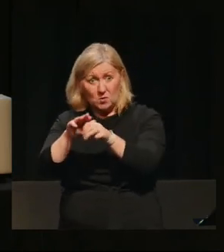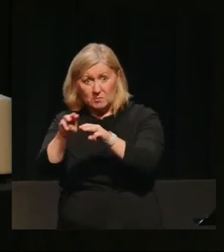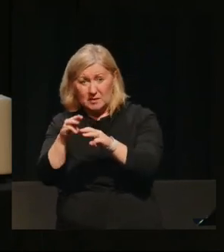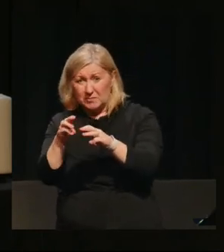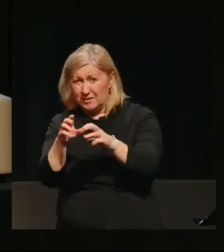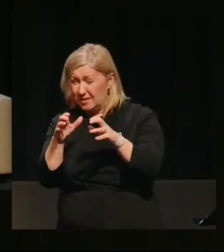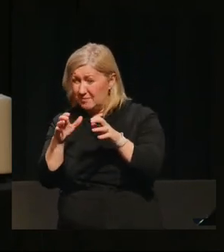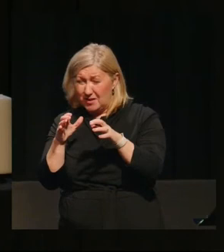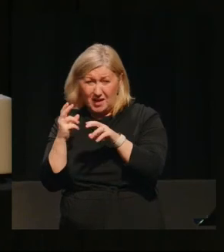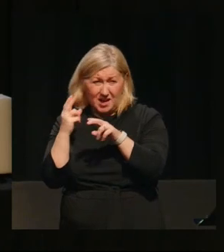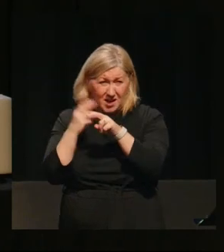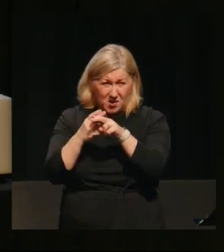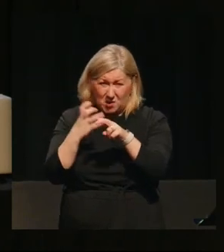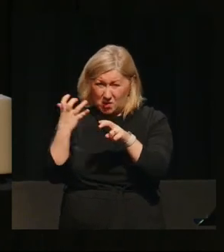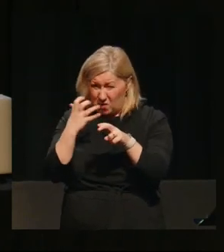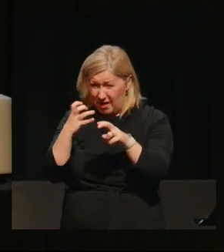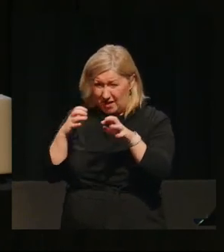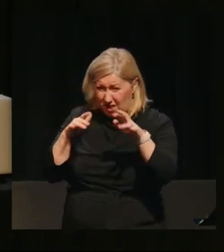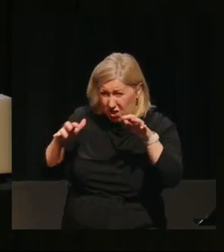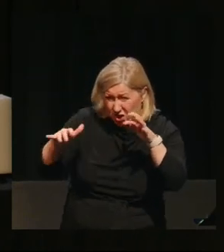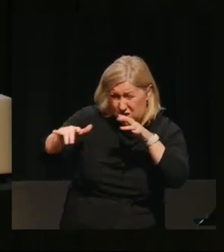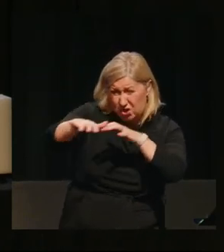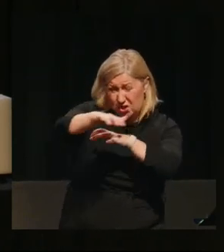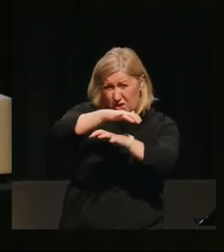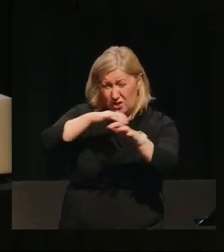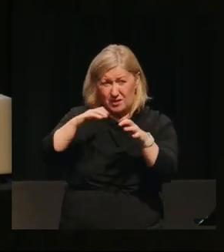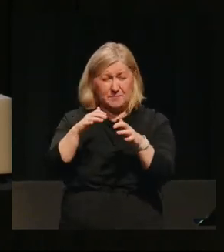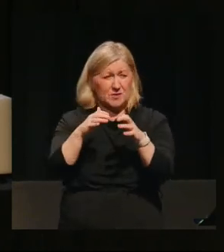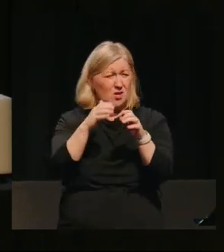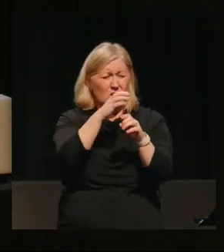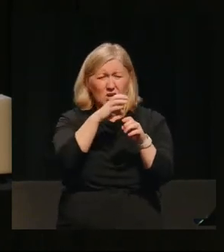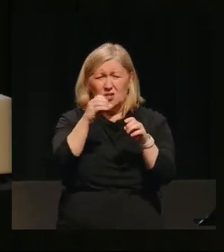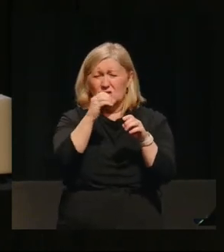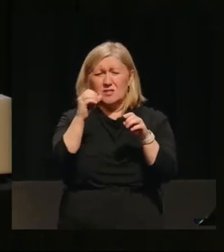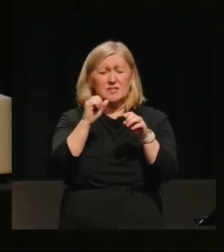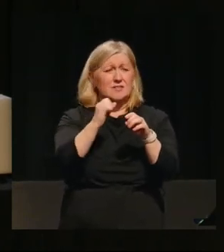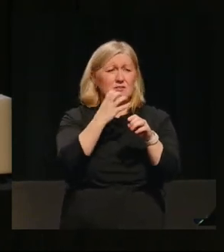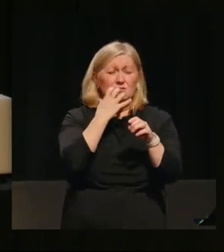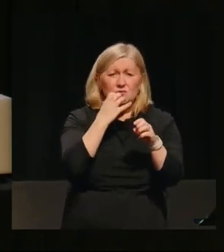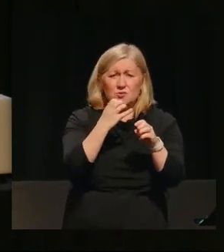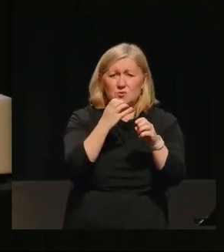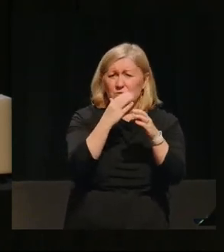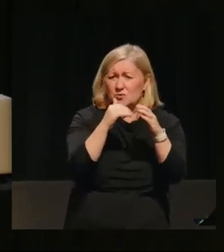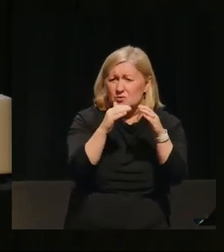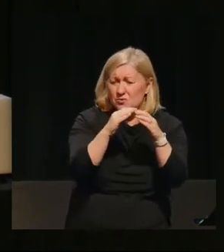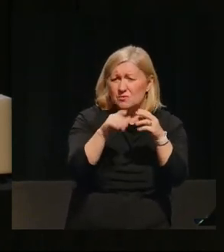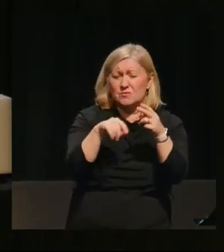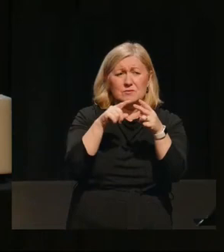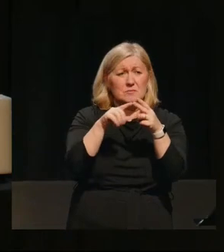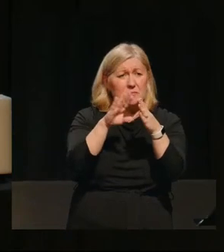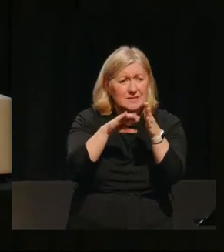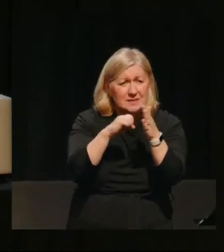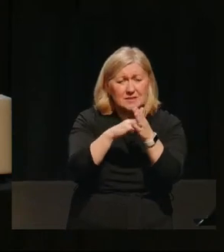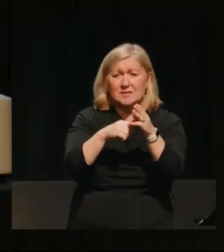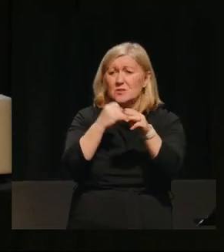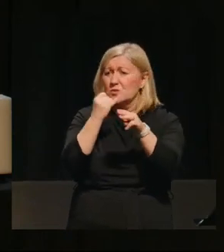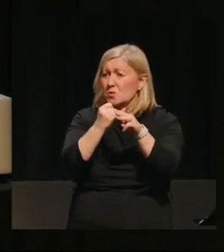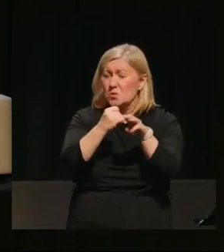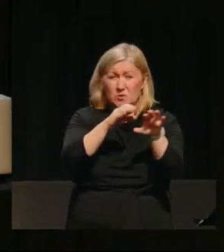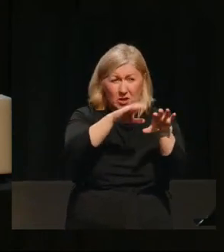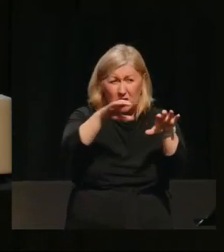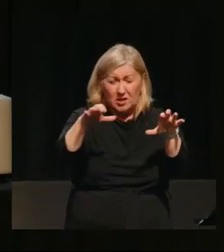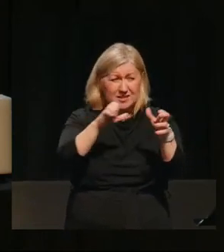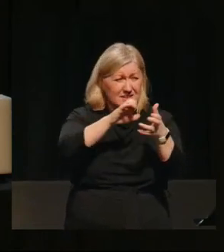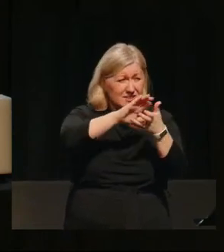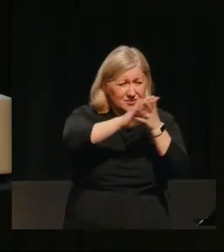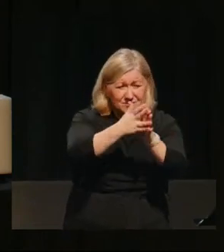that November night. Hundreds of synagogues, Jewish schools, and businesses were destroyed